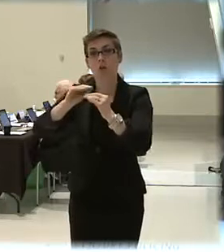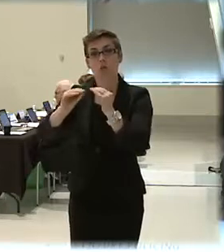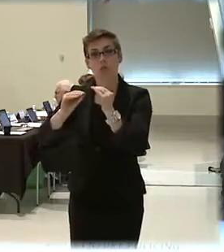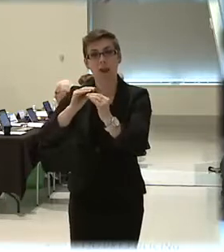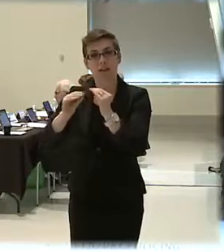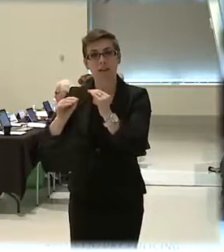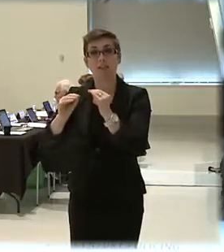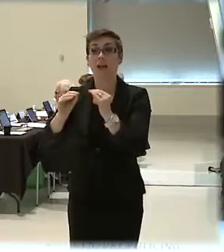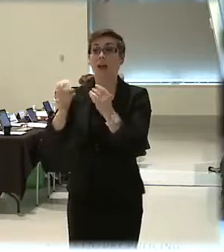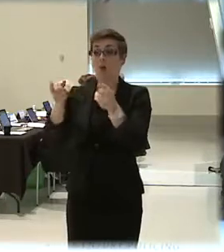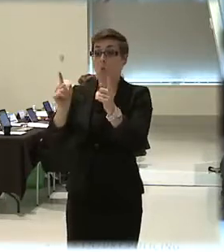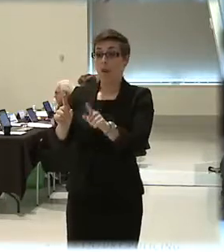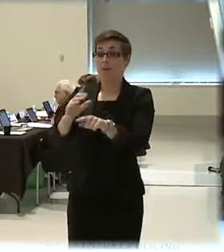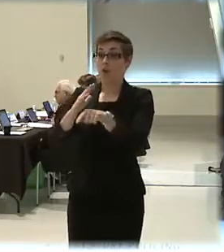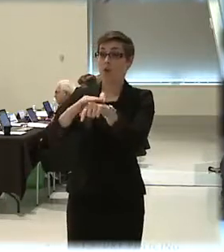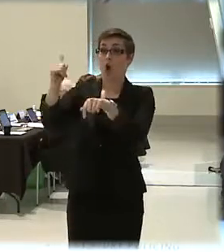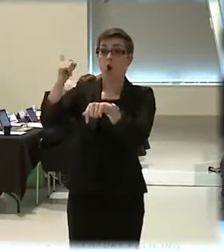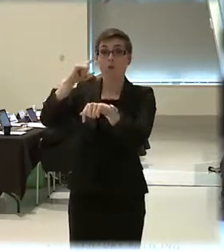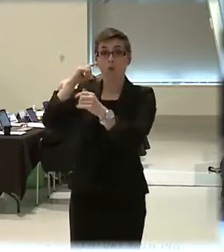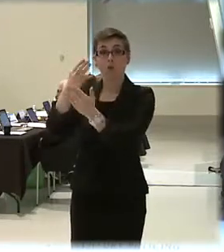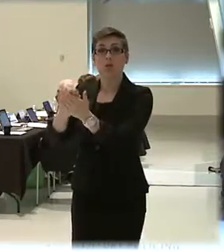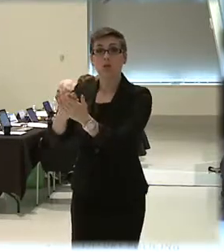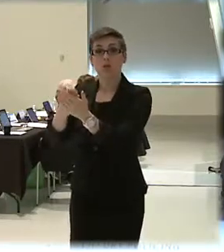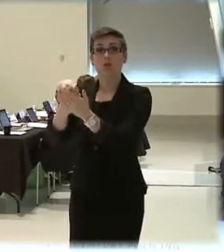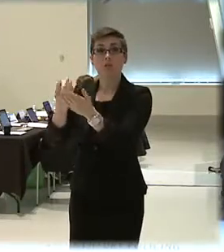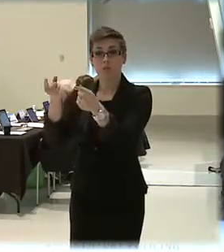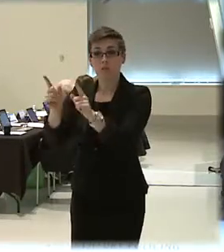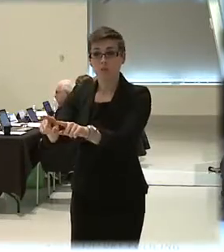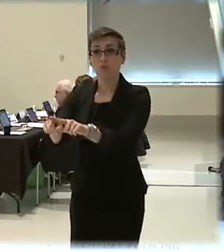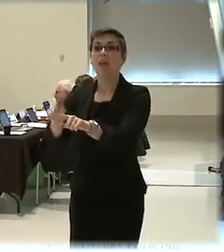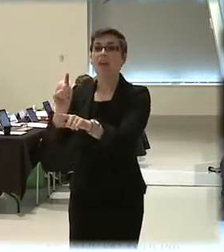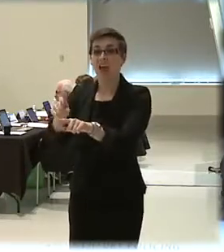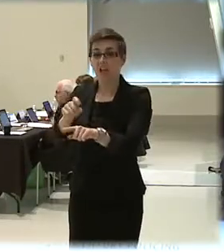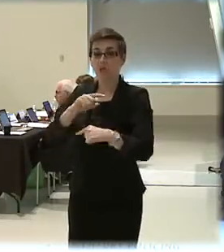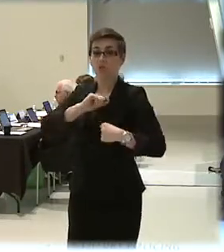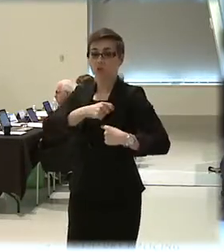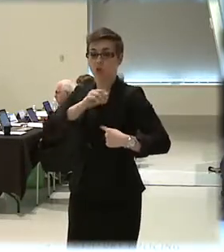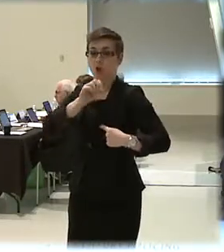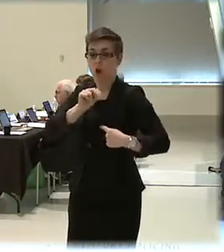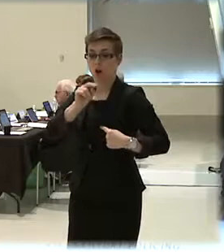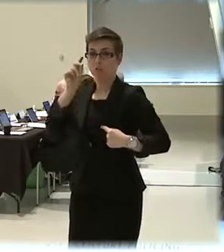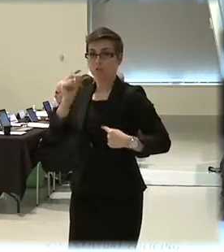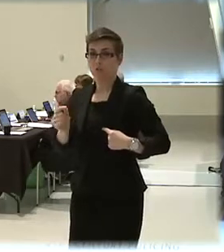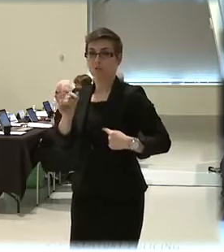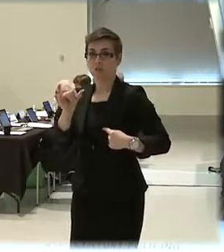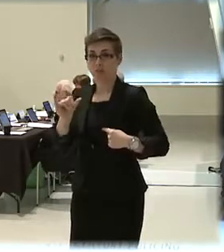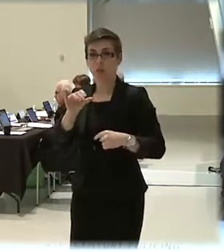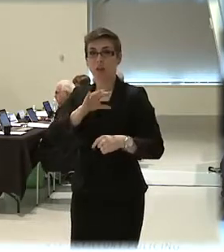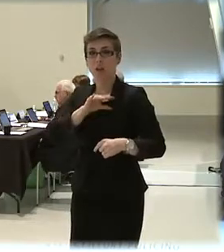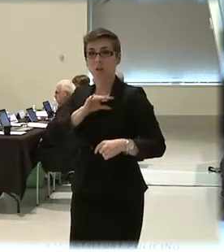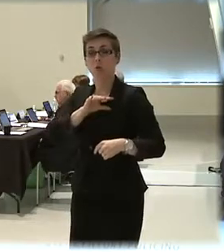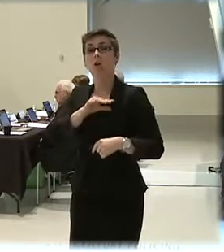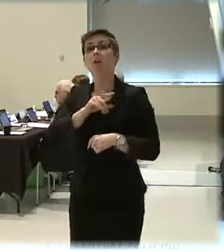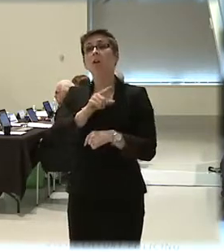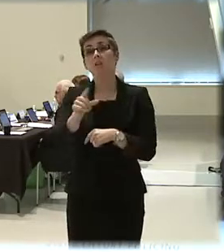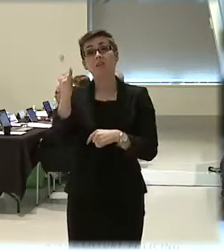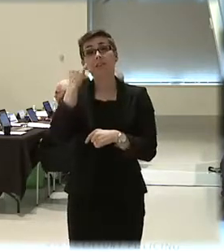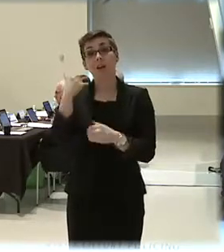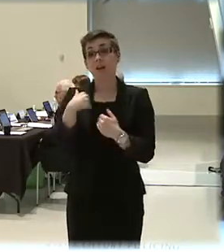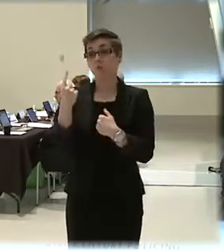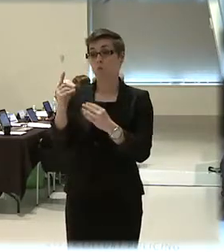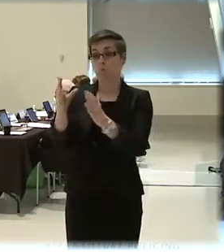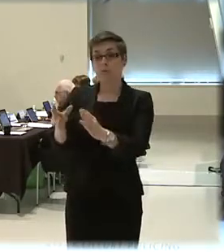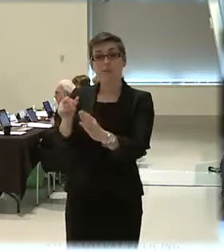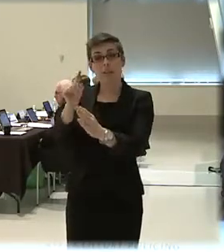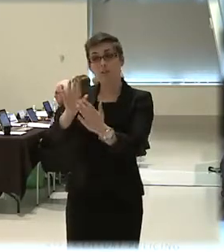for service, we wanted them to turn that camera on. When they saw an individual that they wanted to contact, we wanted